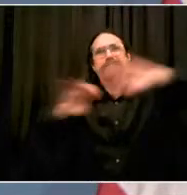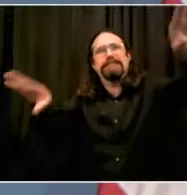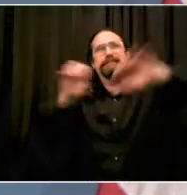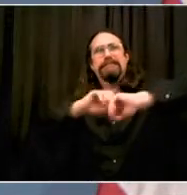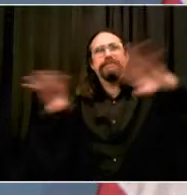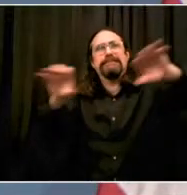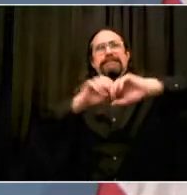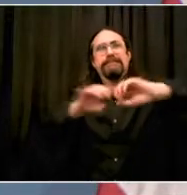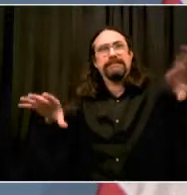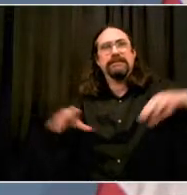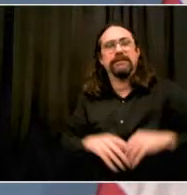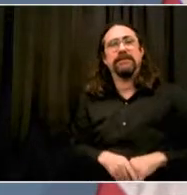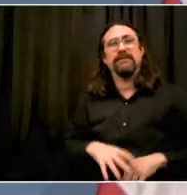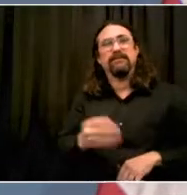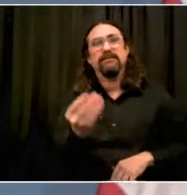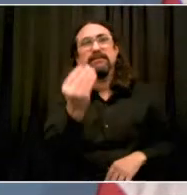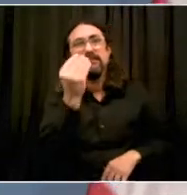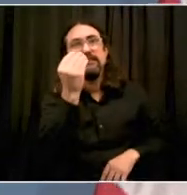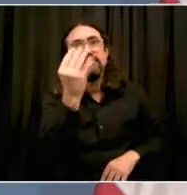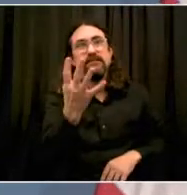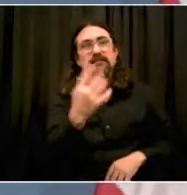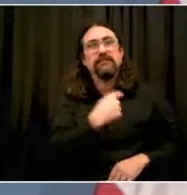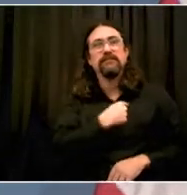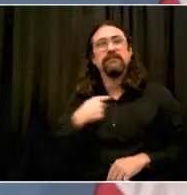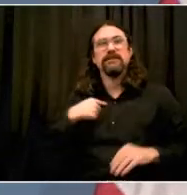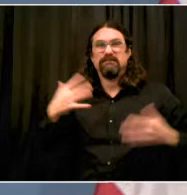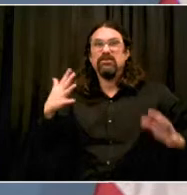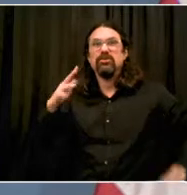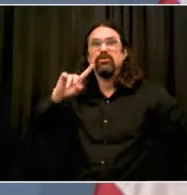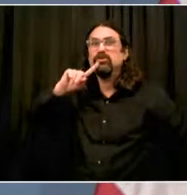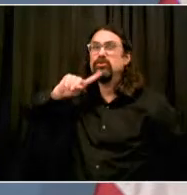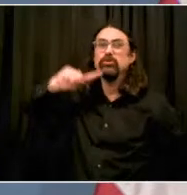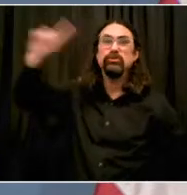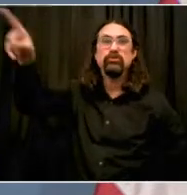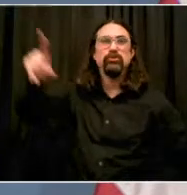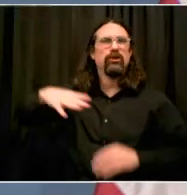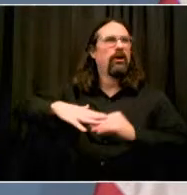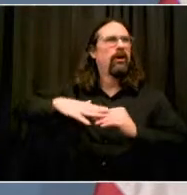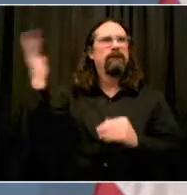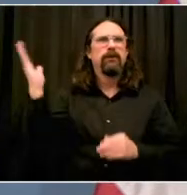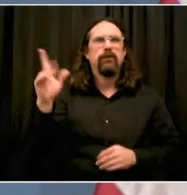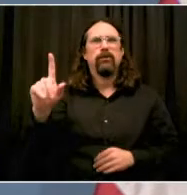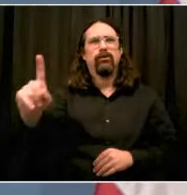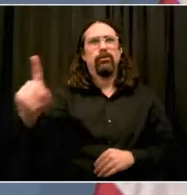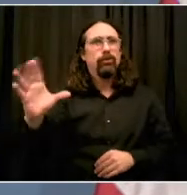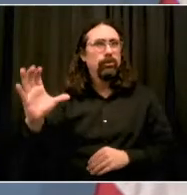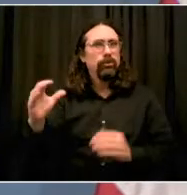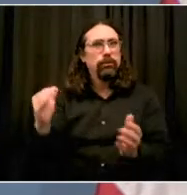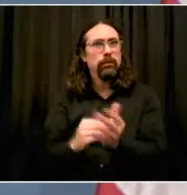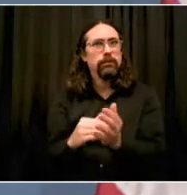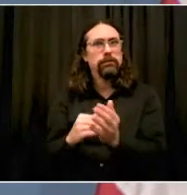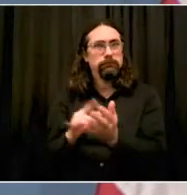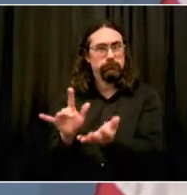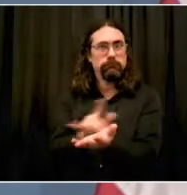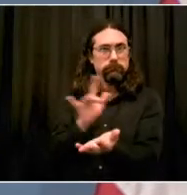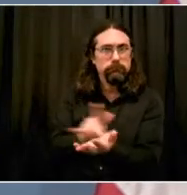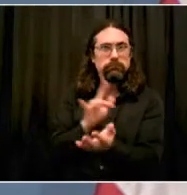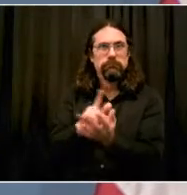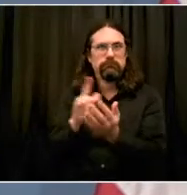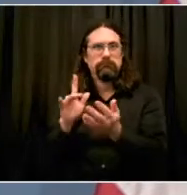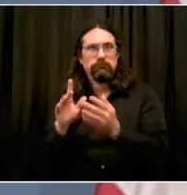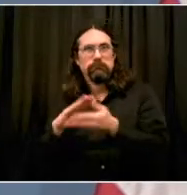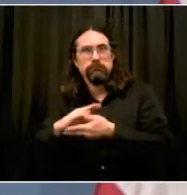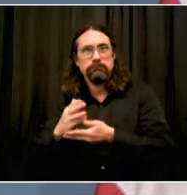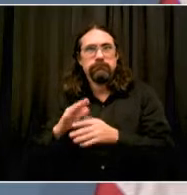schools have had some time to prepare, have prepared paper packets of assignments and different kinds